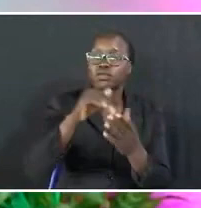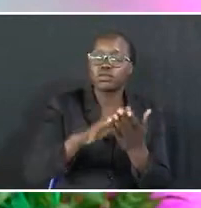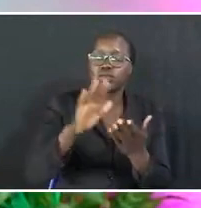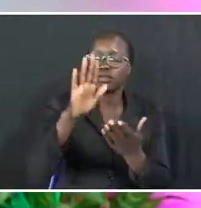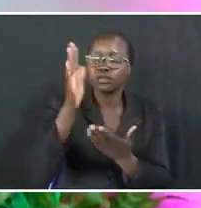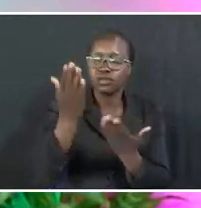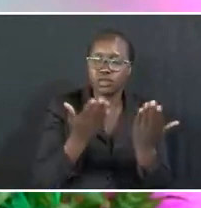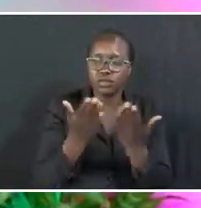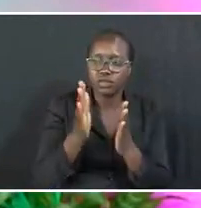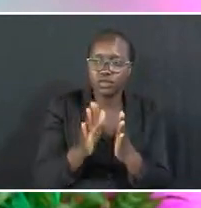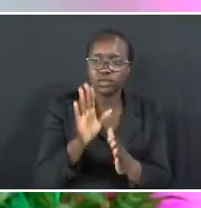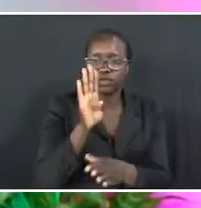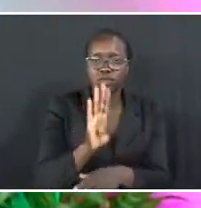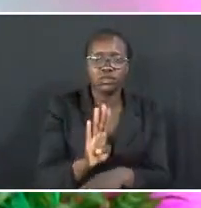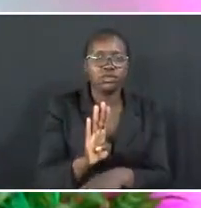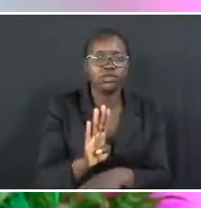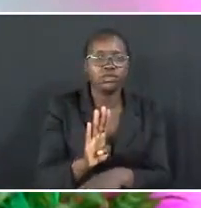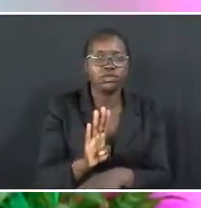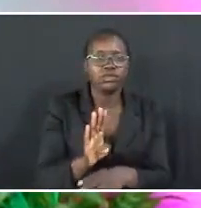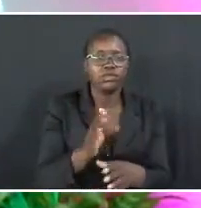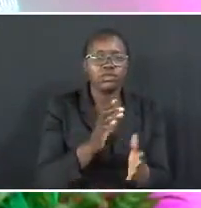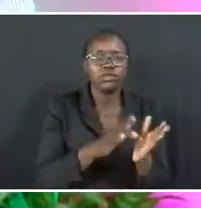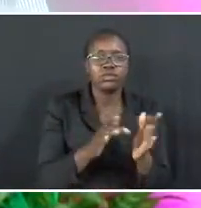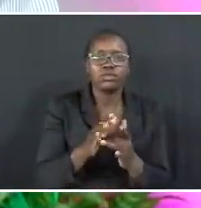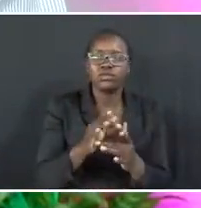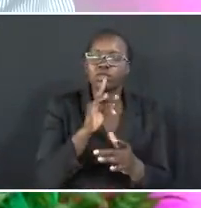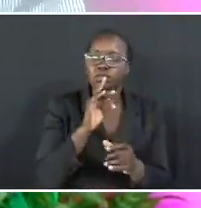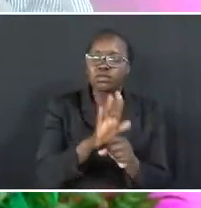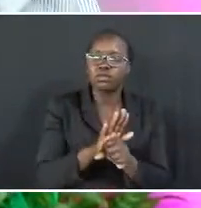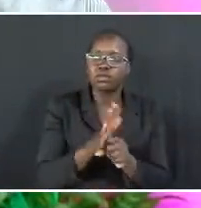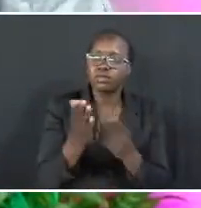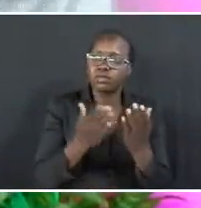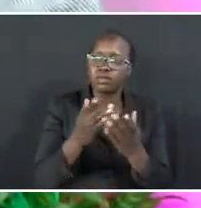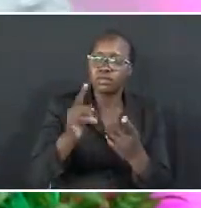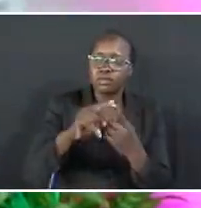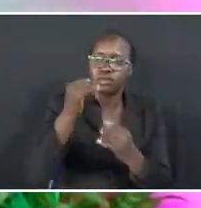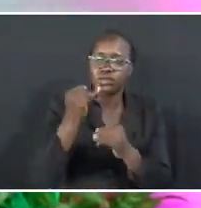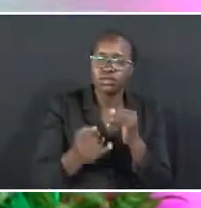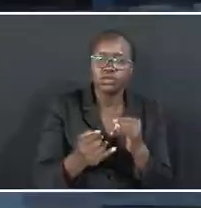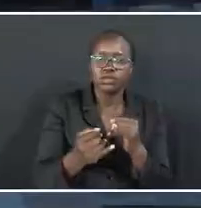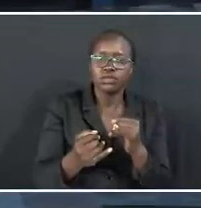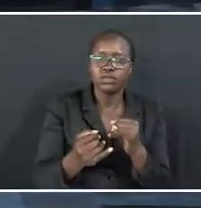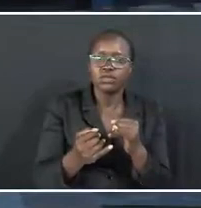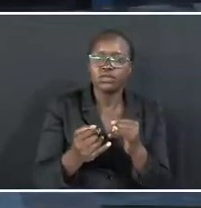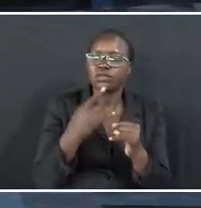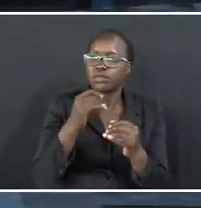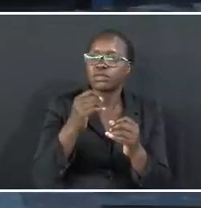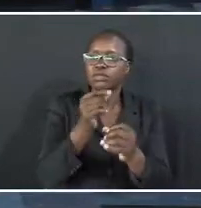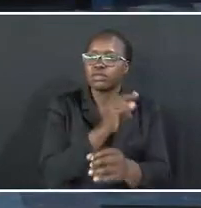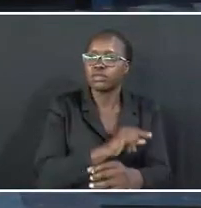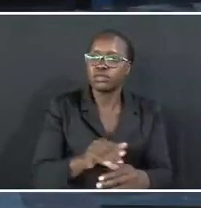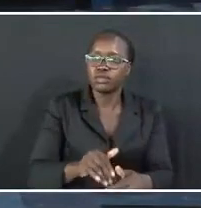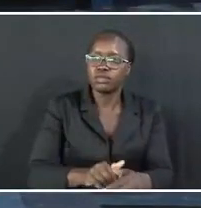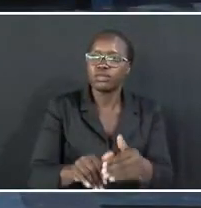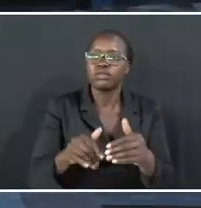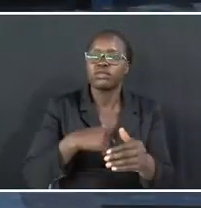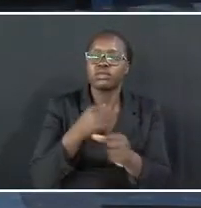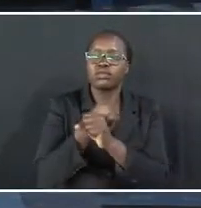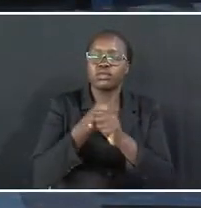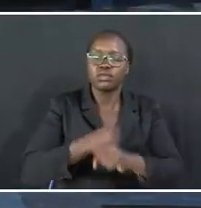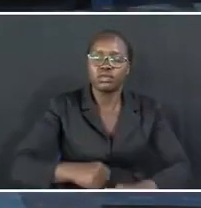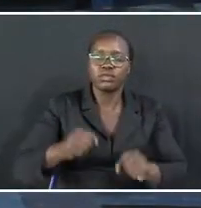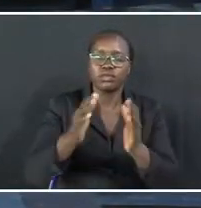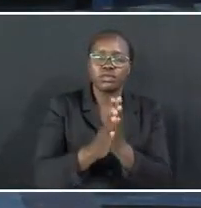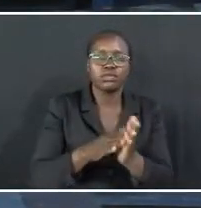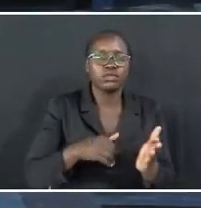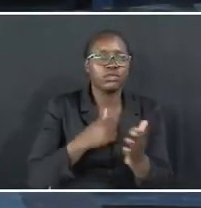there shall thy servant be. And Jesus, I have promised to serve thee to the end. So give me grace to follow my